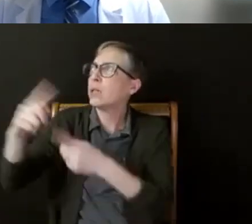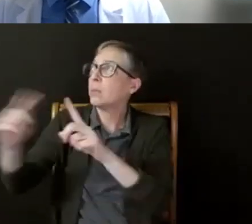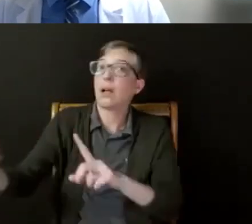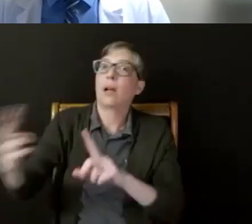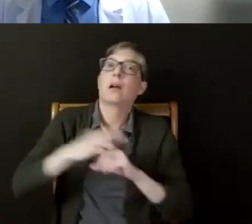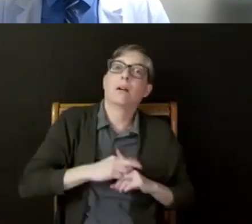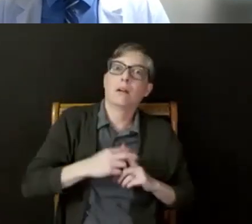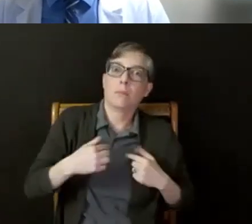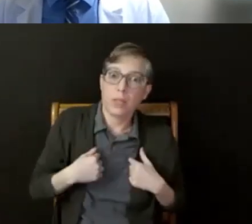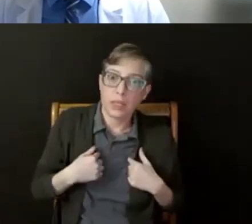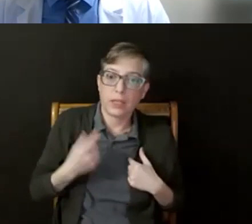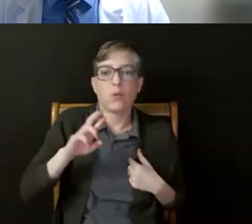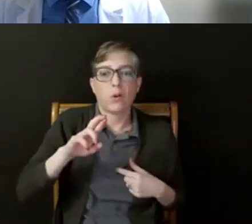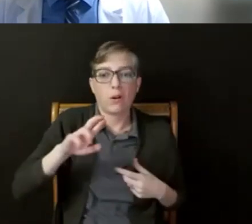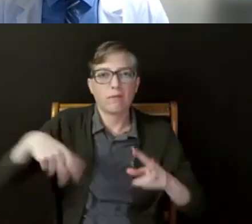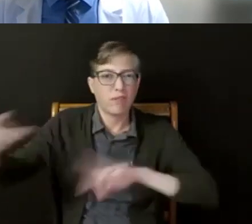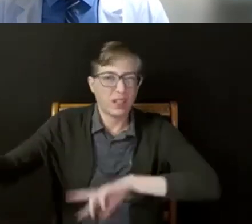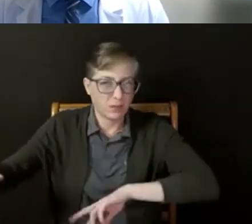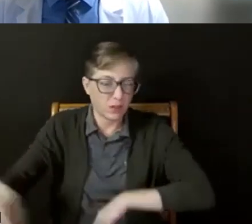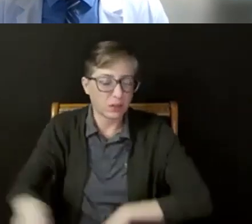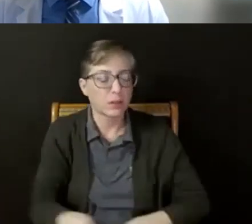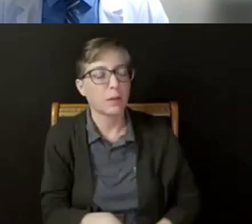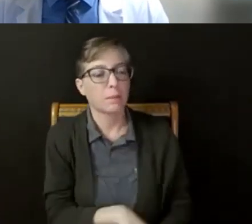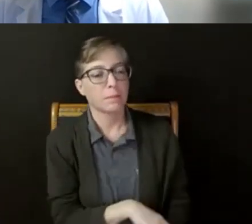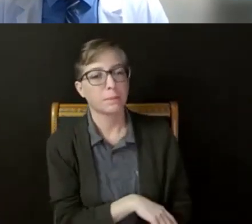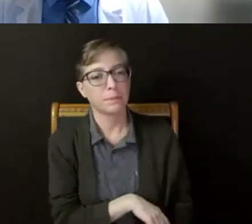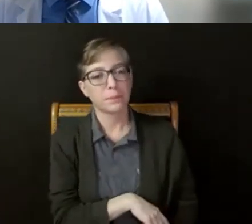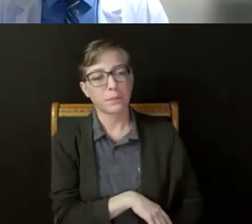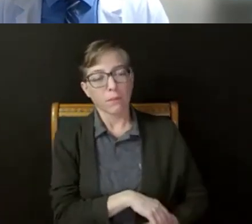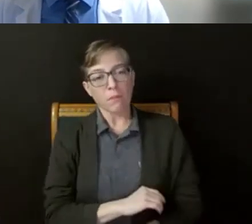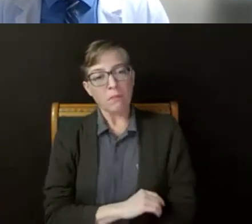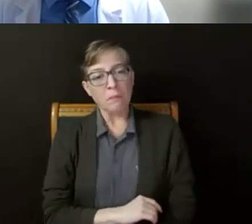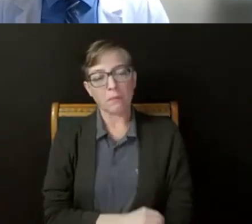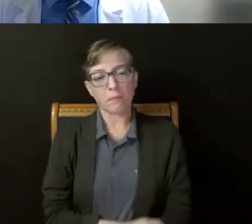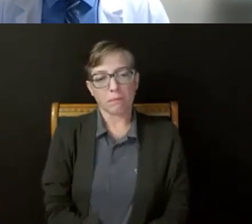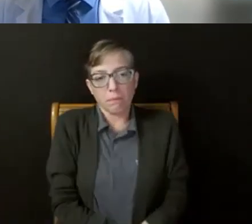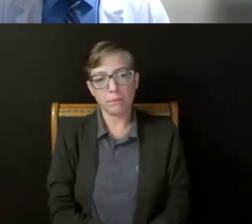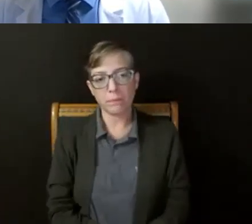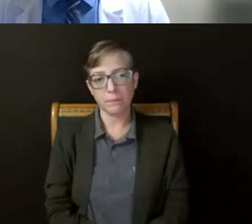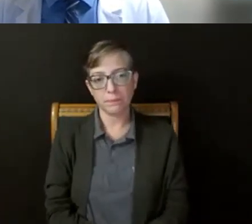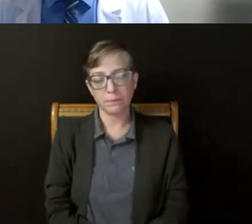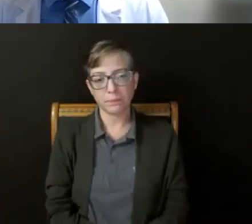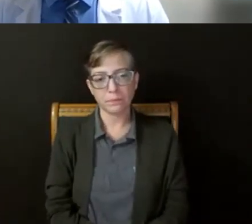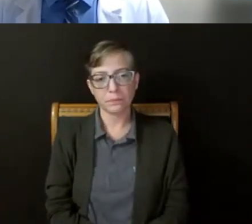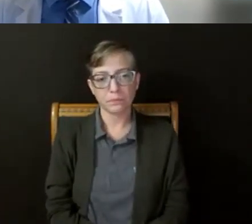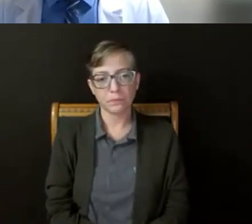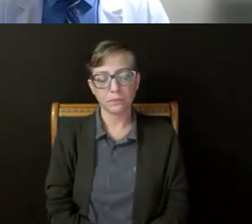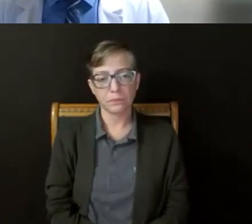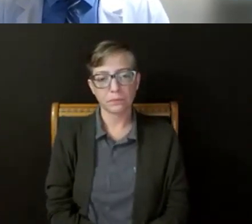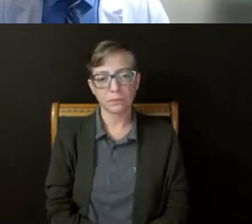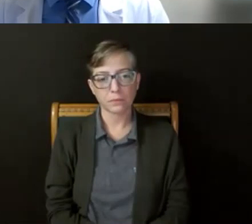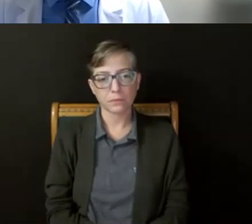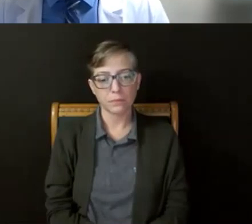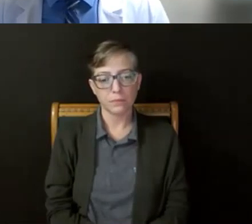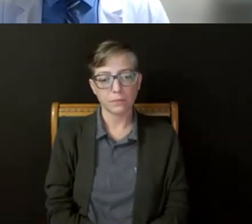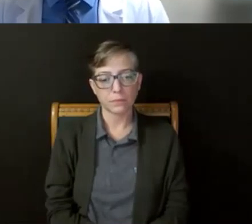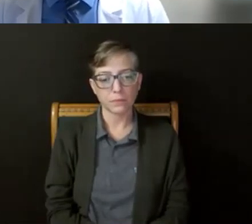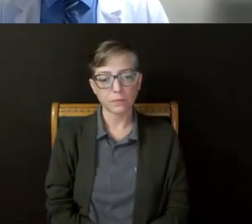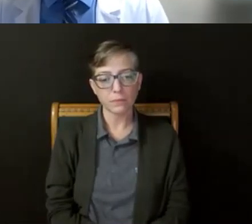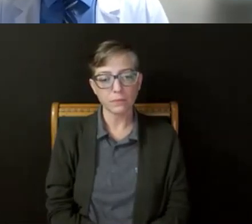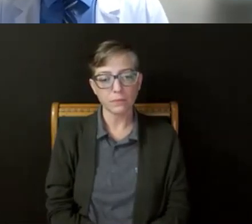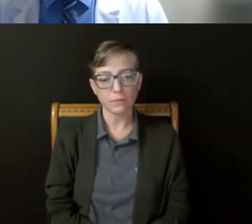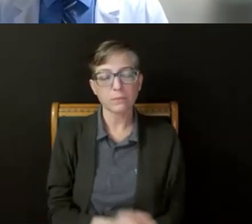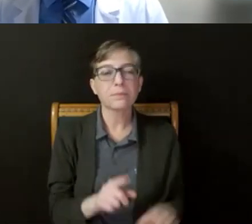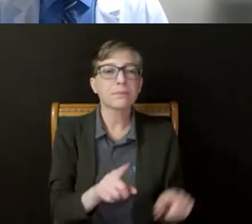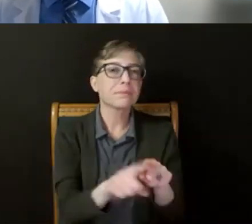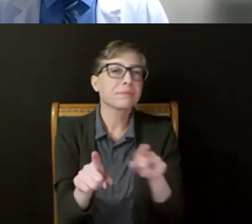is oftentimes, depending on how how someone's health is, they may need support